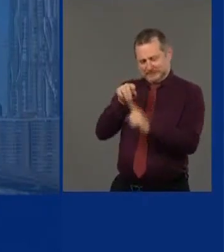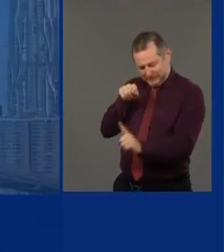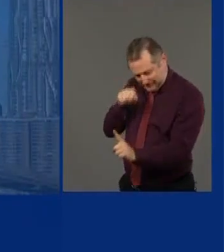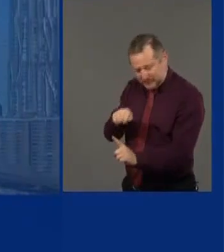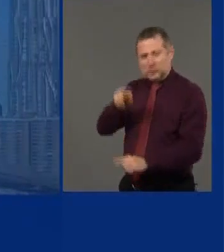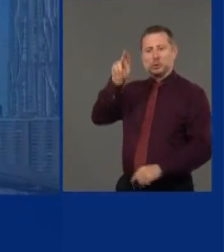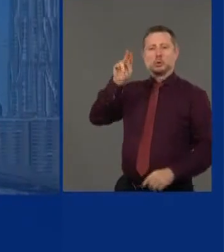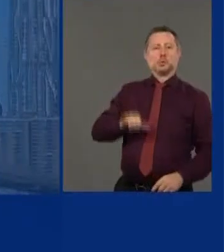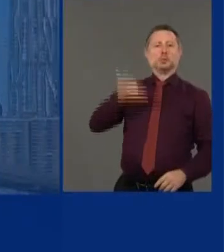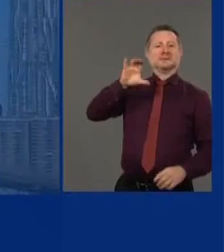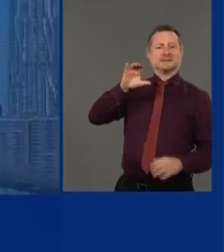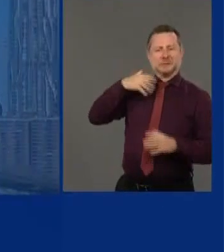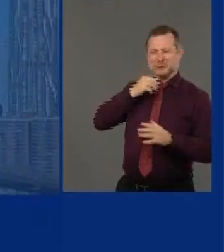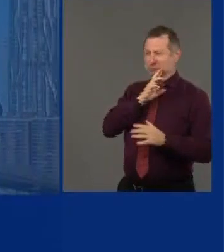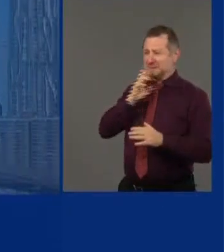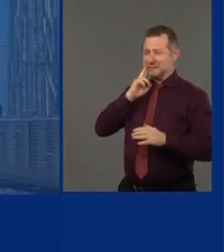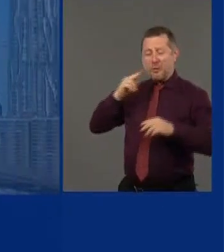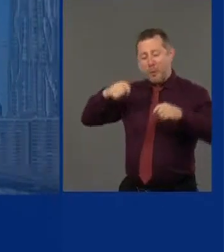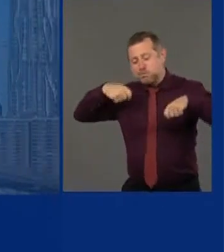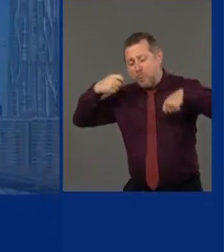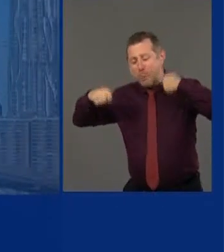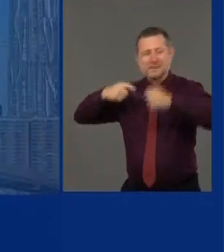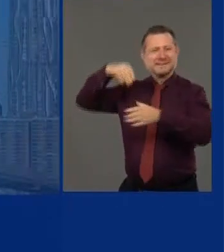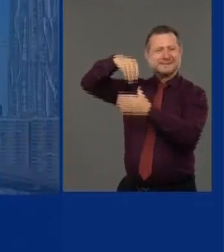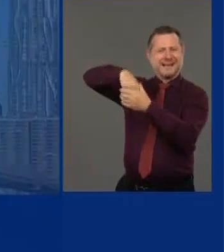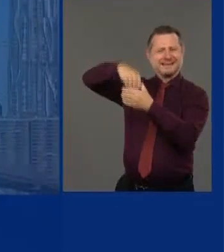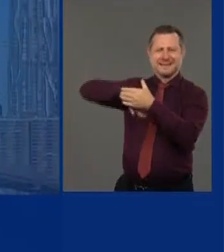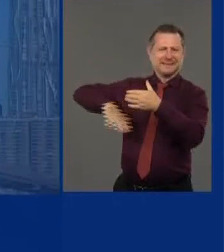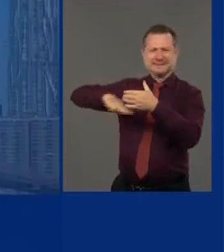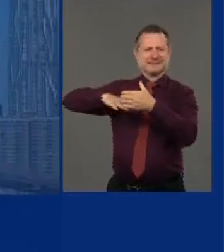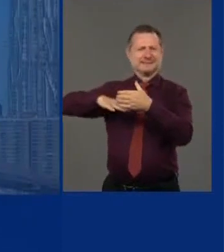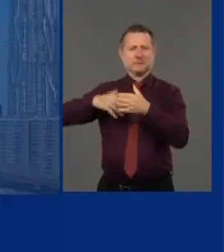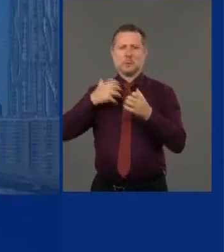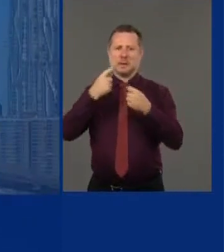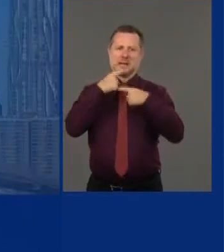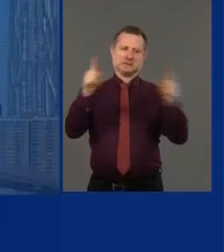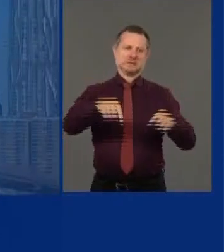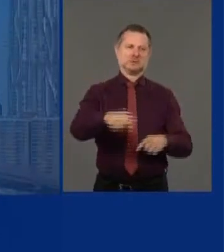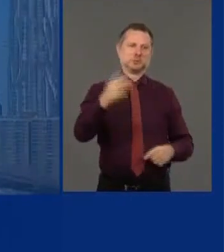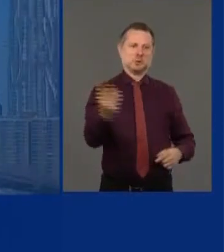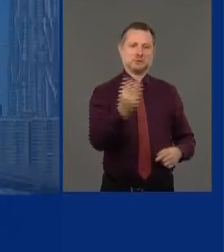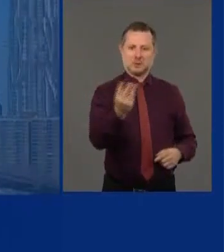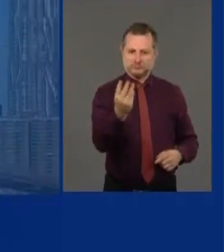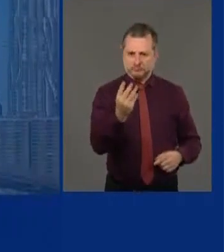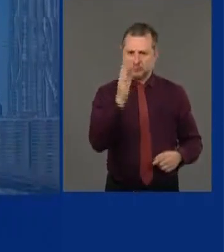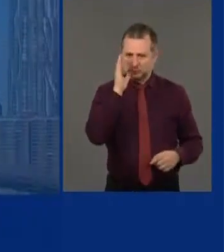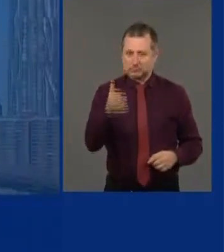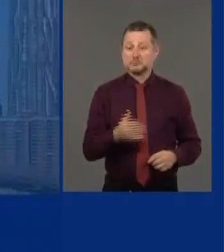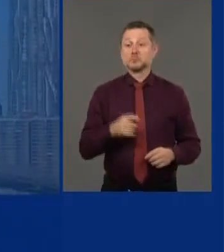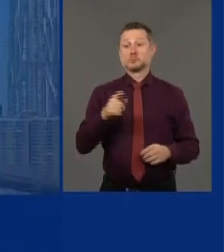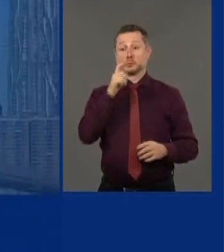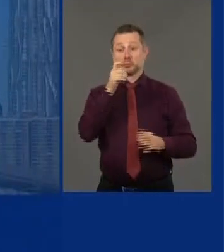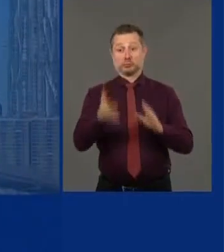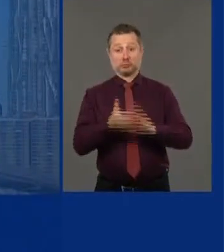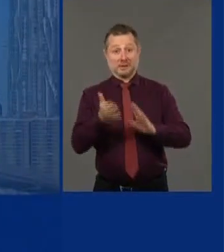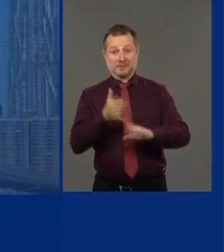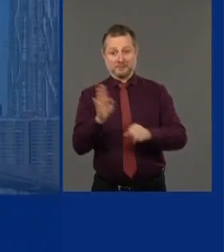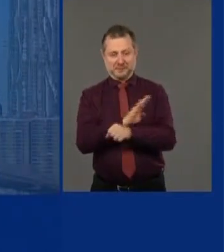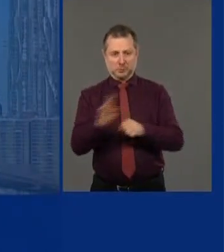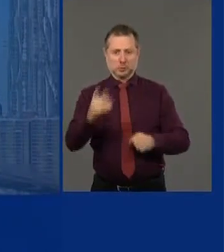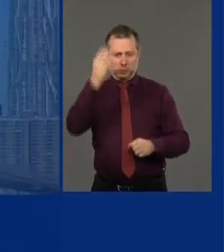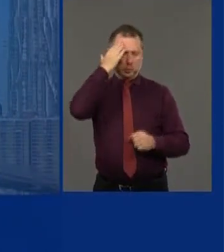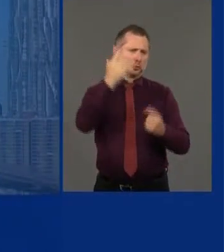dining. And we'll have a final decision by Wednesday, so people who operate those types of businesses will know what we're